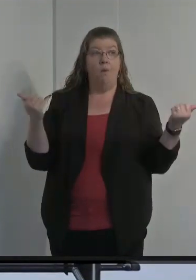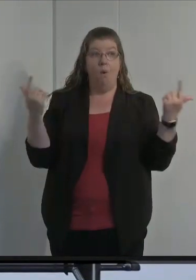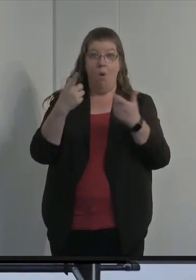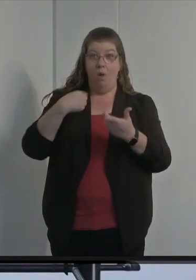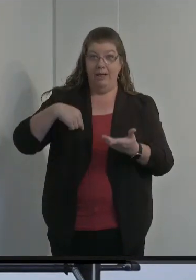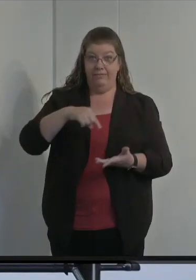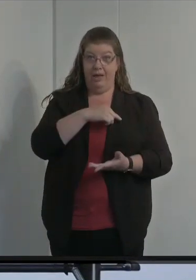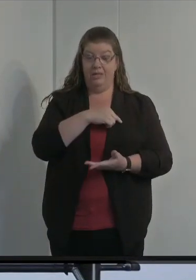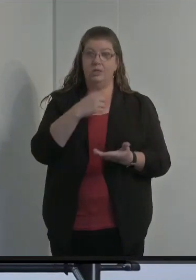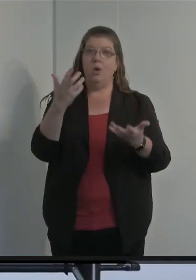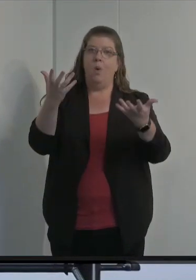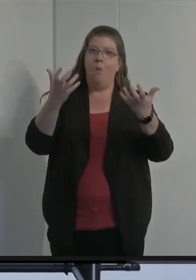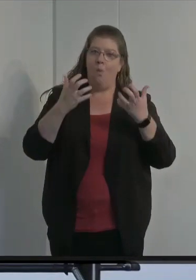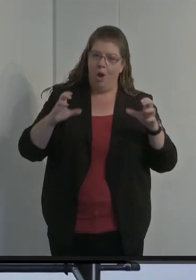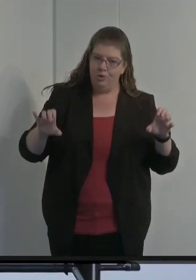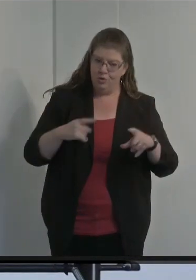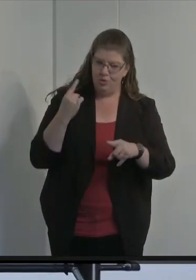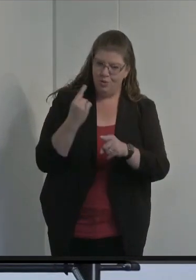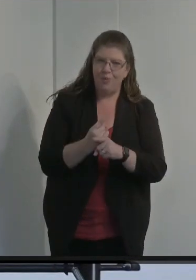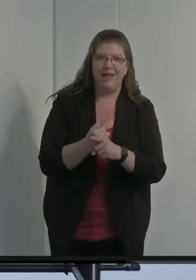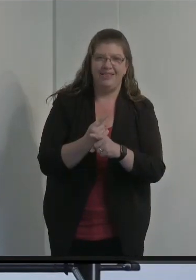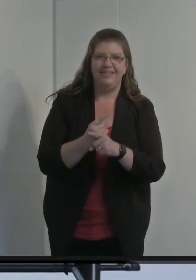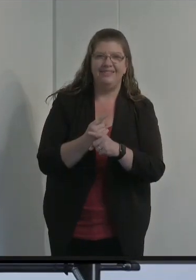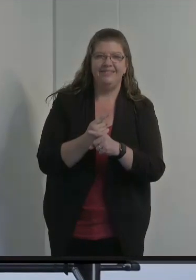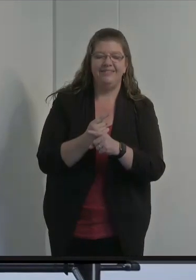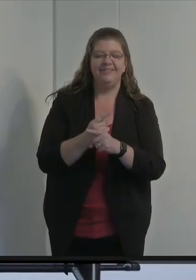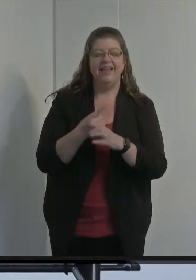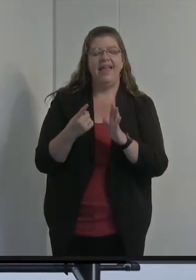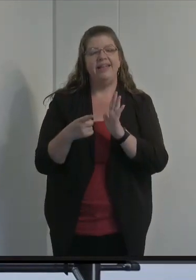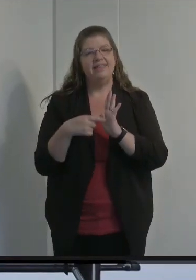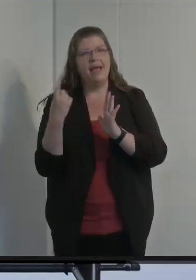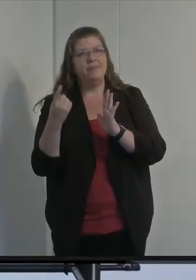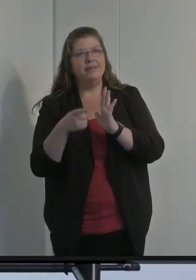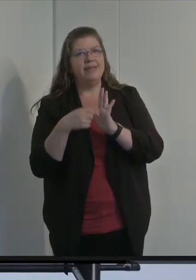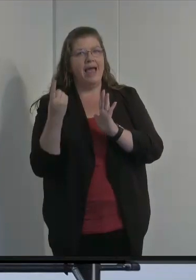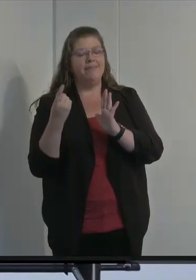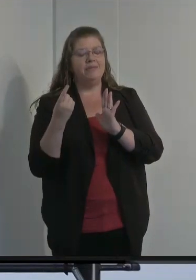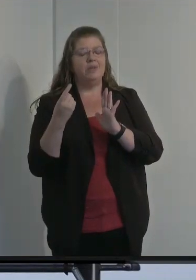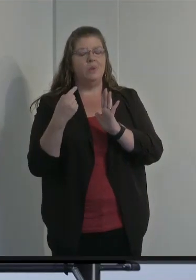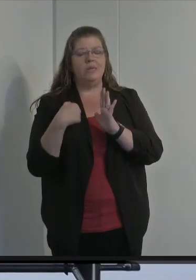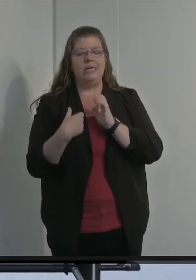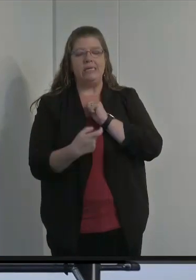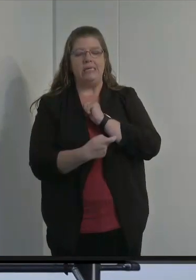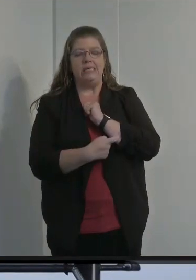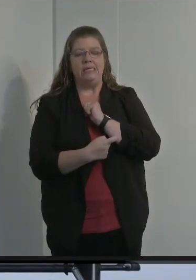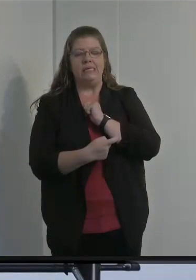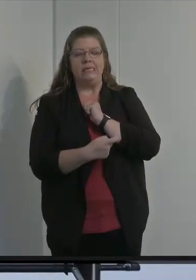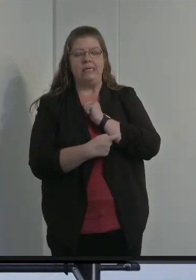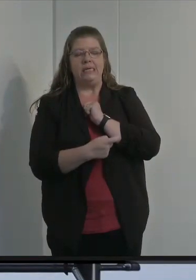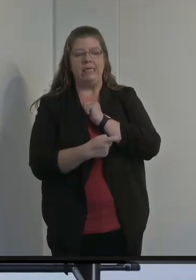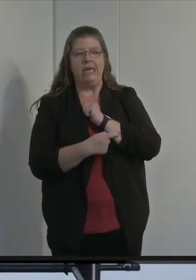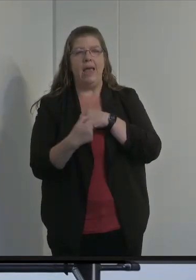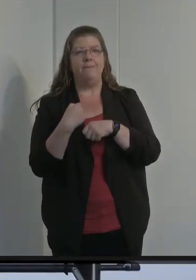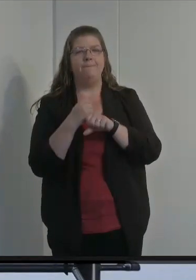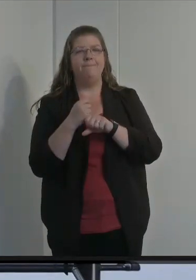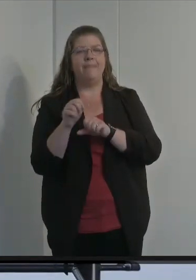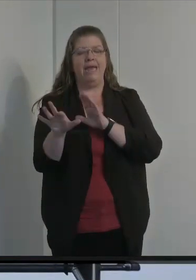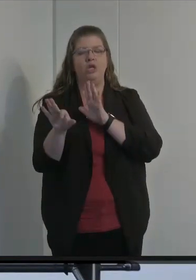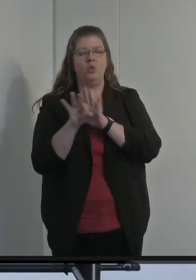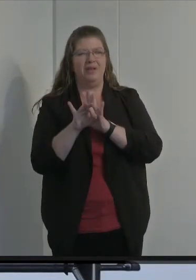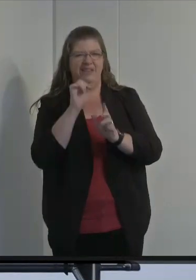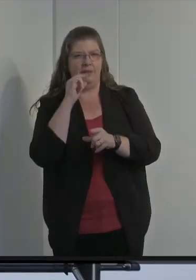us want to do the right thing, and sometimes we make choices that aren't the perfect choice.